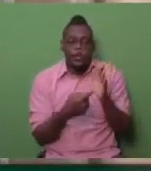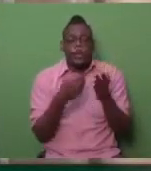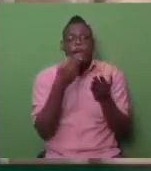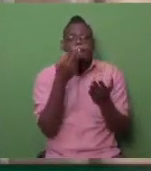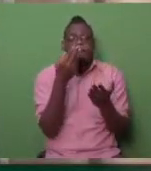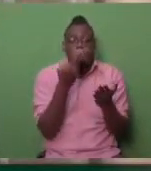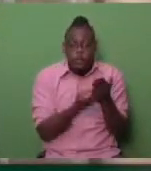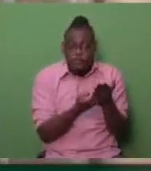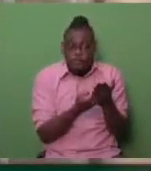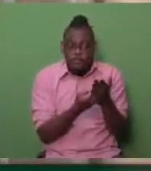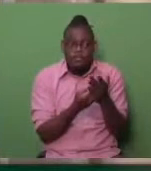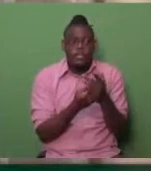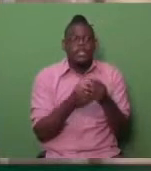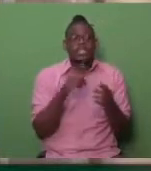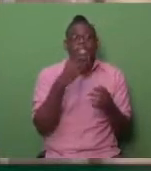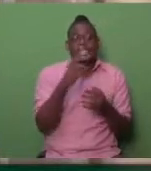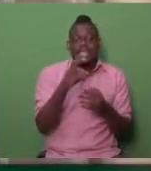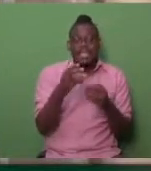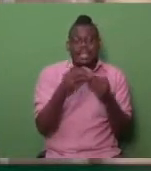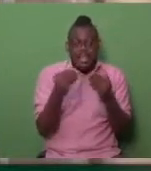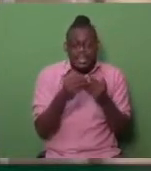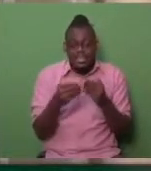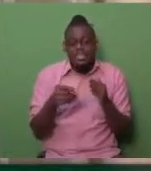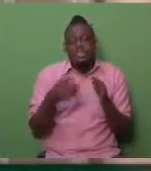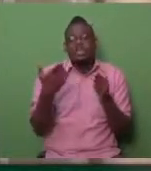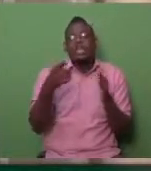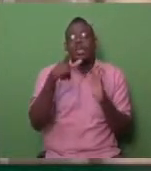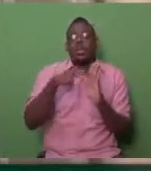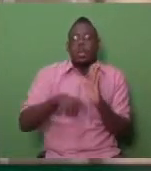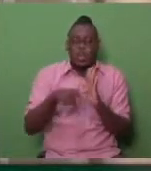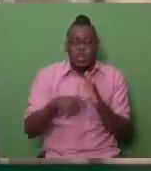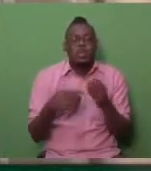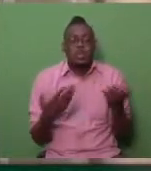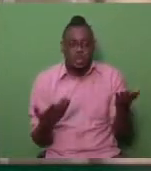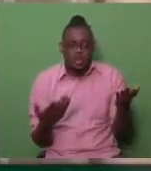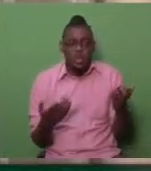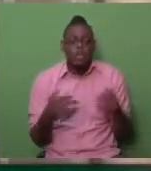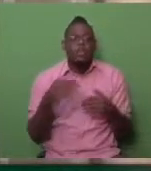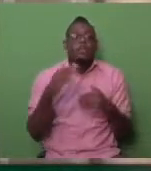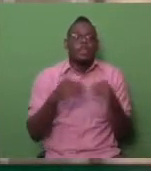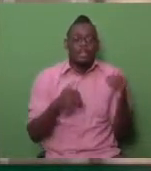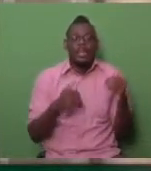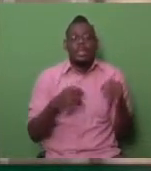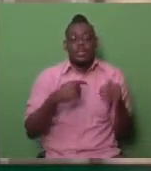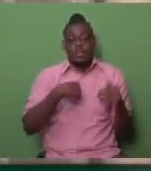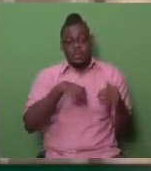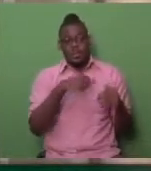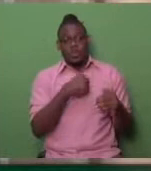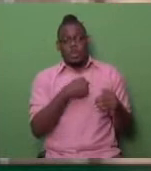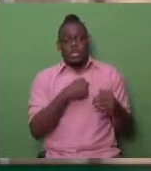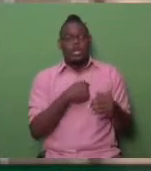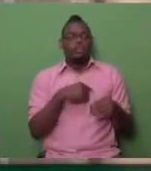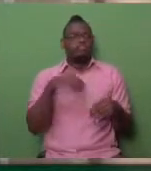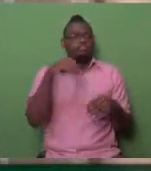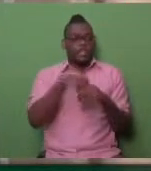2015 worsened by $27.7 billion. GDP per capita, when my government left